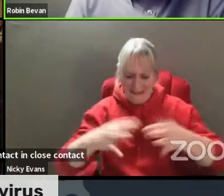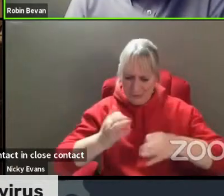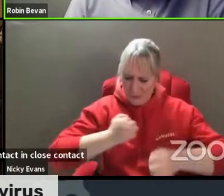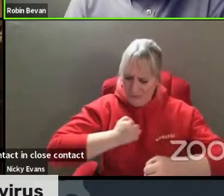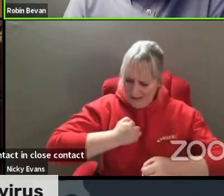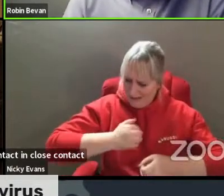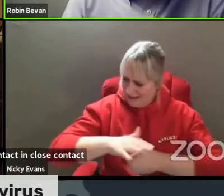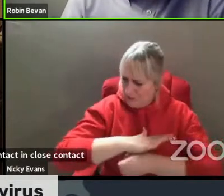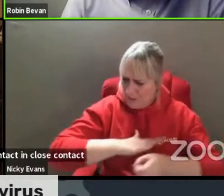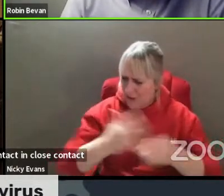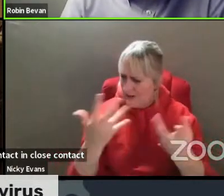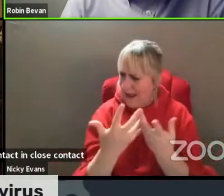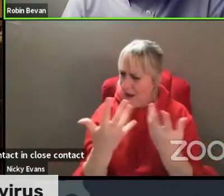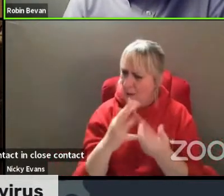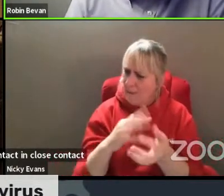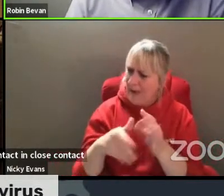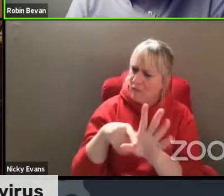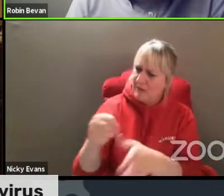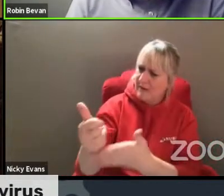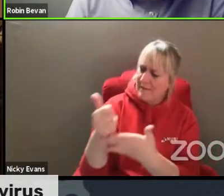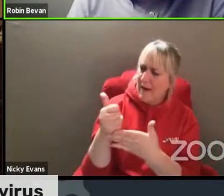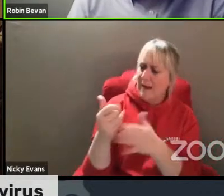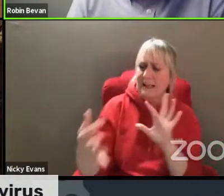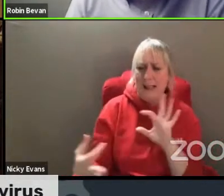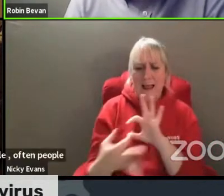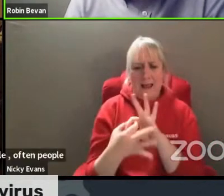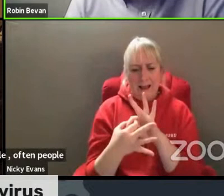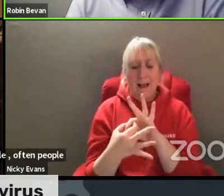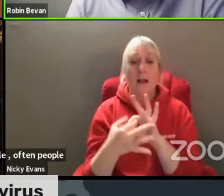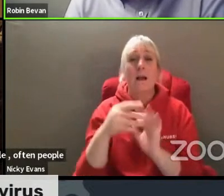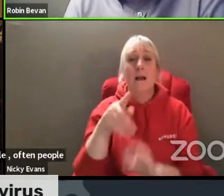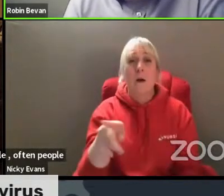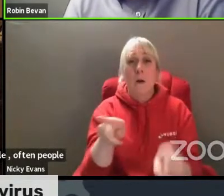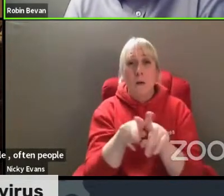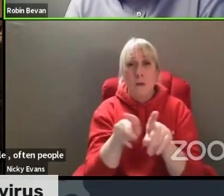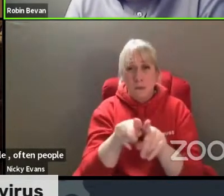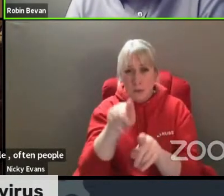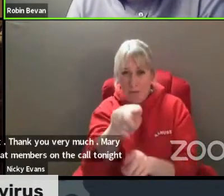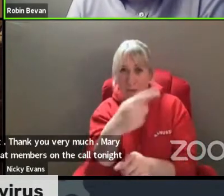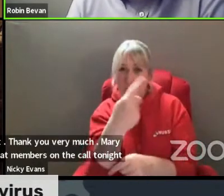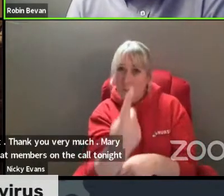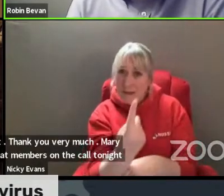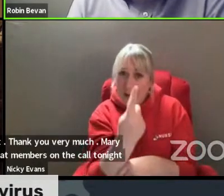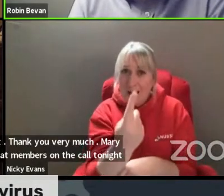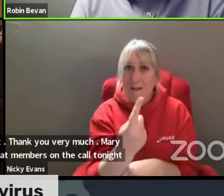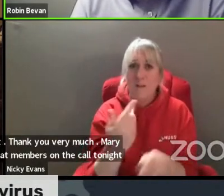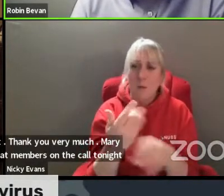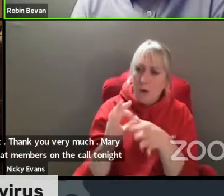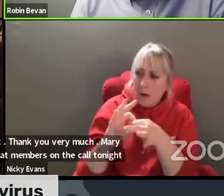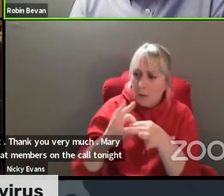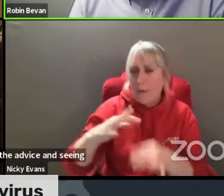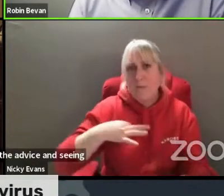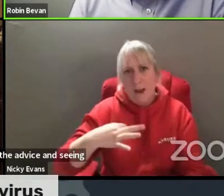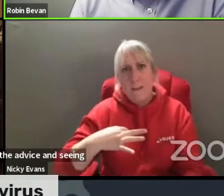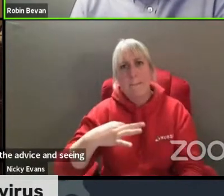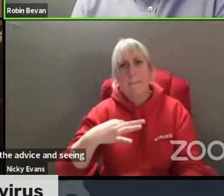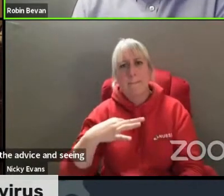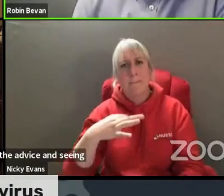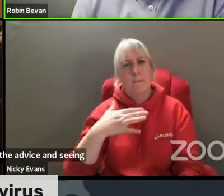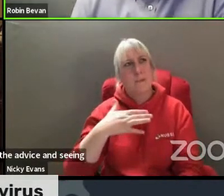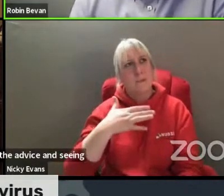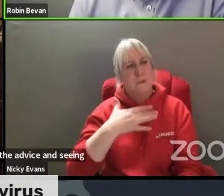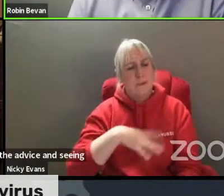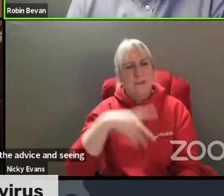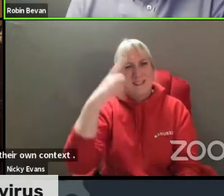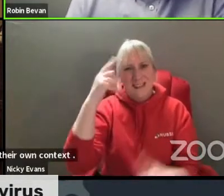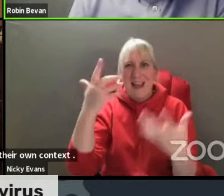thinking about those issues that they may need to raise through their reps collectively with their members in their school or college. And we've